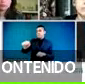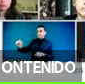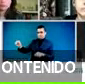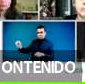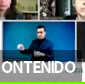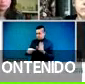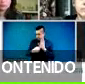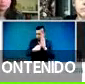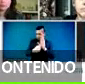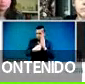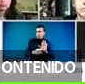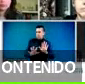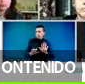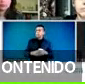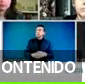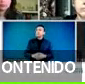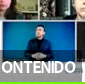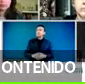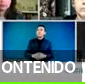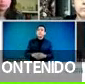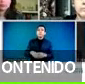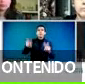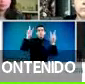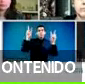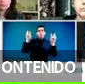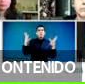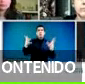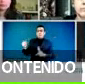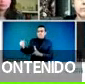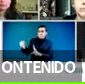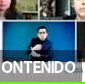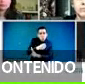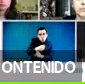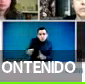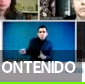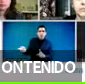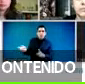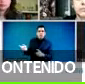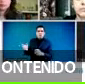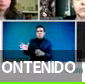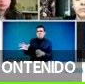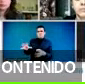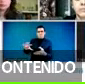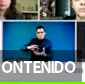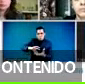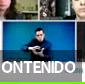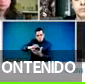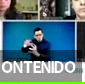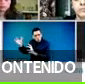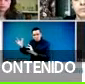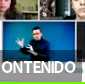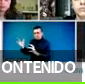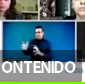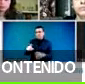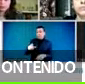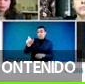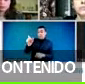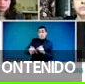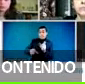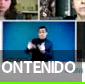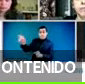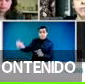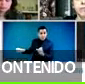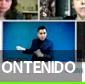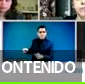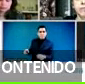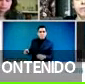mentioning victims' names. The World Association of Girl Guides and Girl Scouts believes that media plays a huge role in influencing the way people look